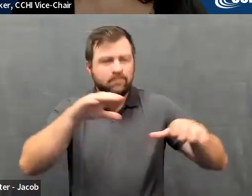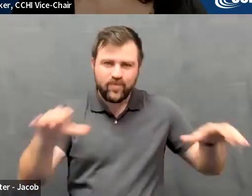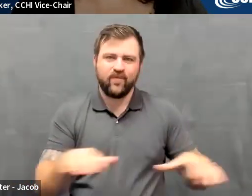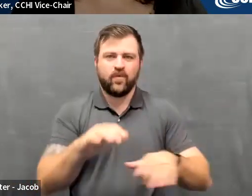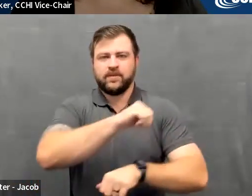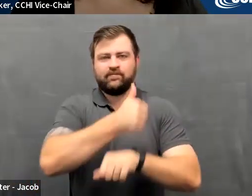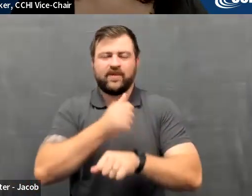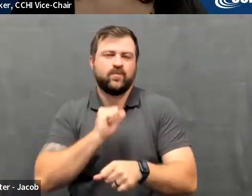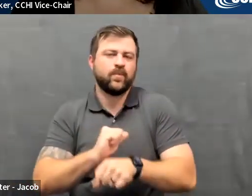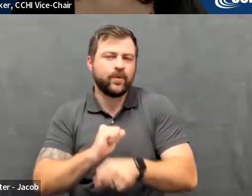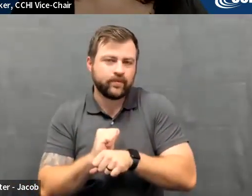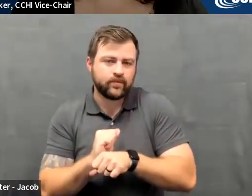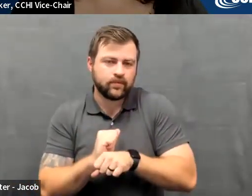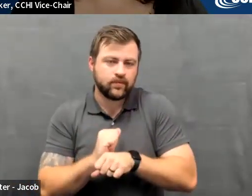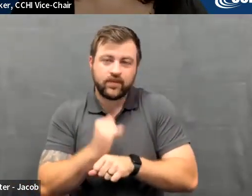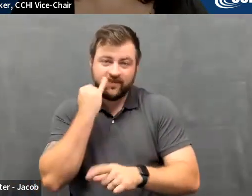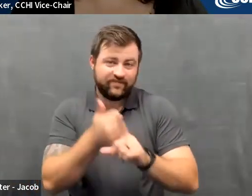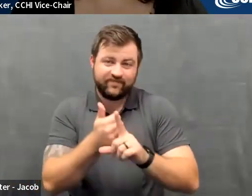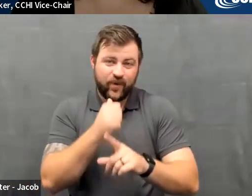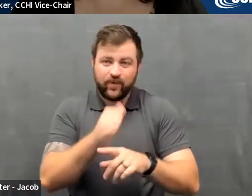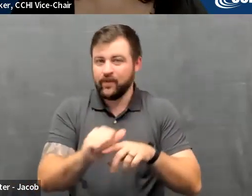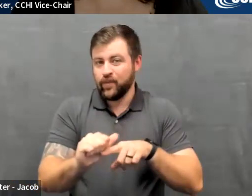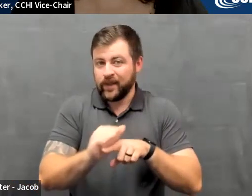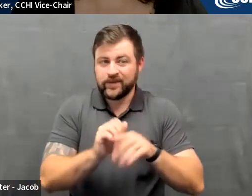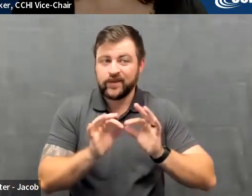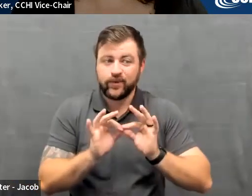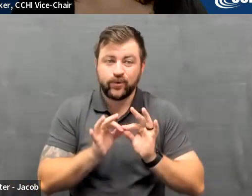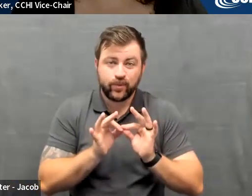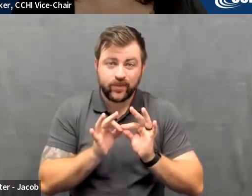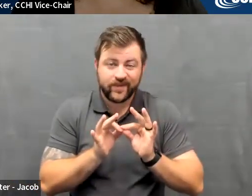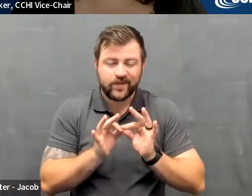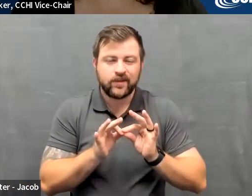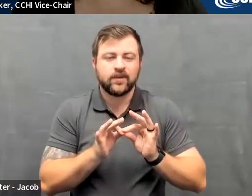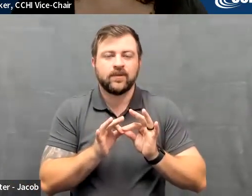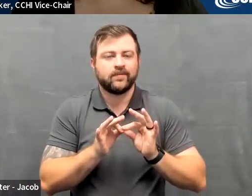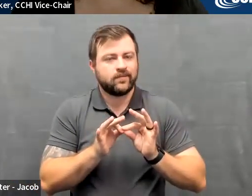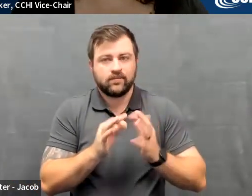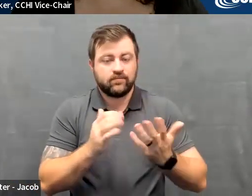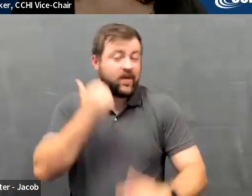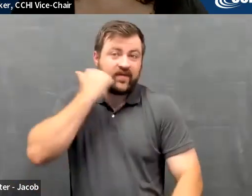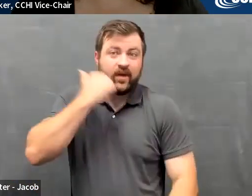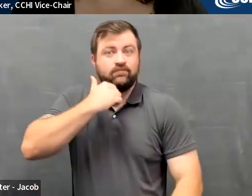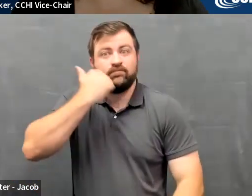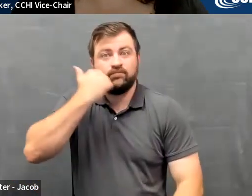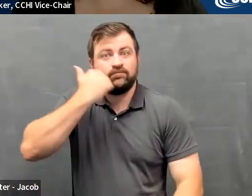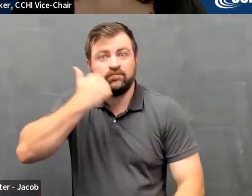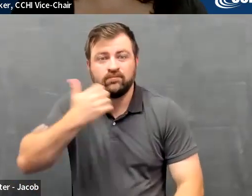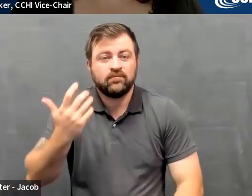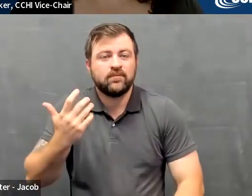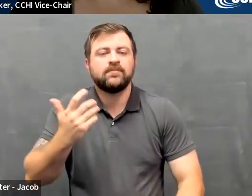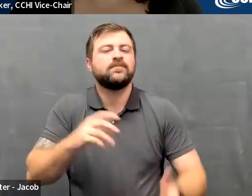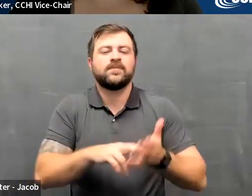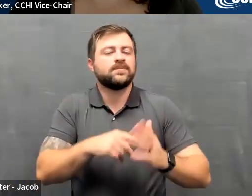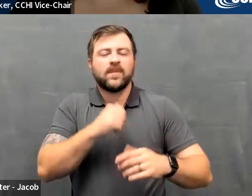performance-based work. If you're not practicing interpreting every day, right, it's